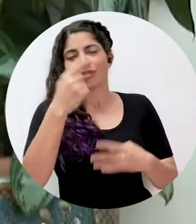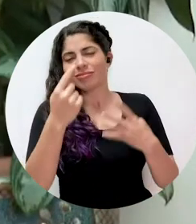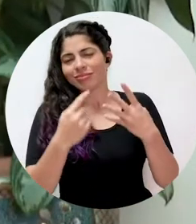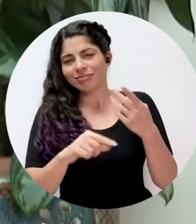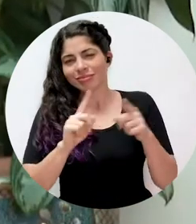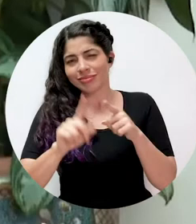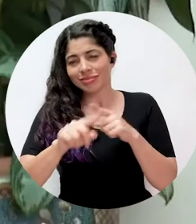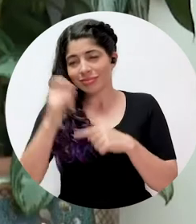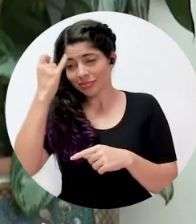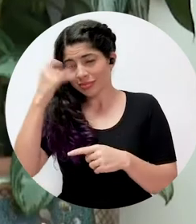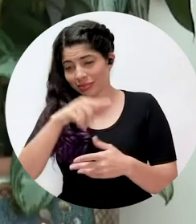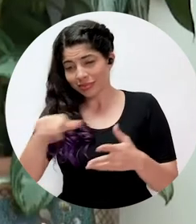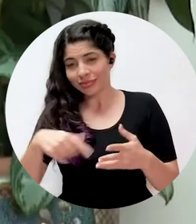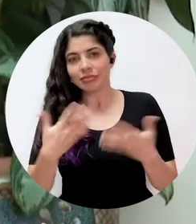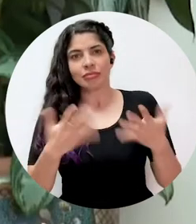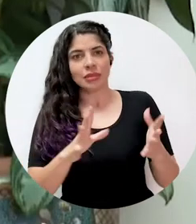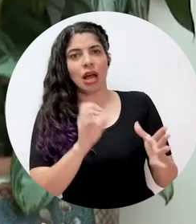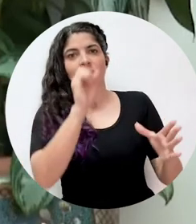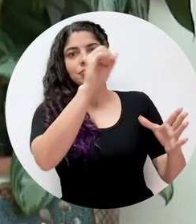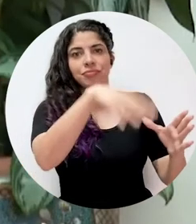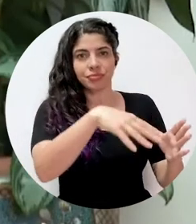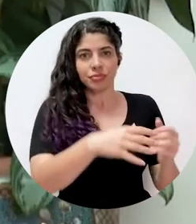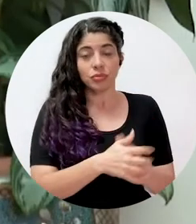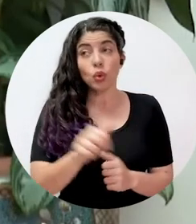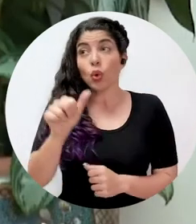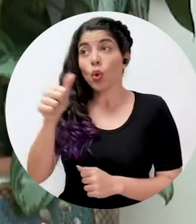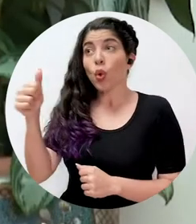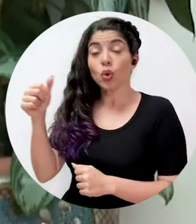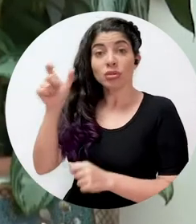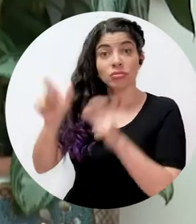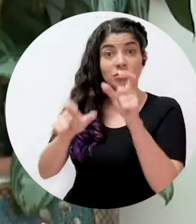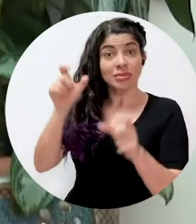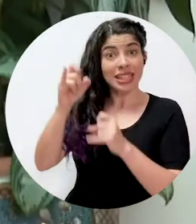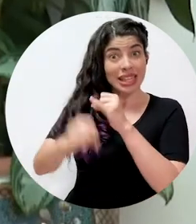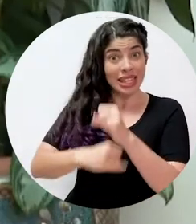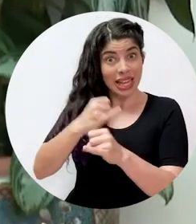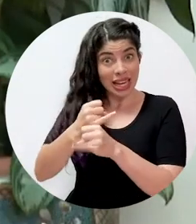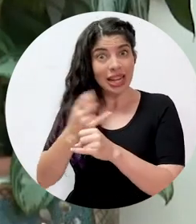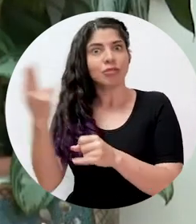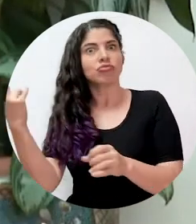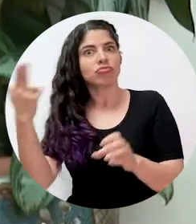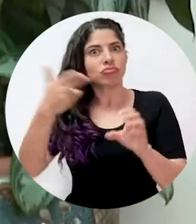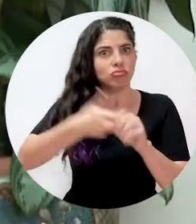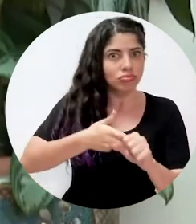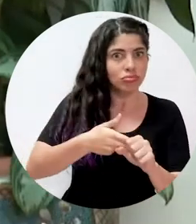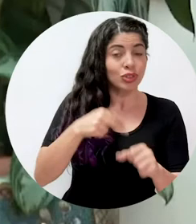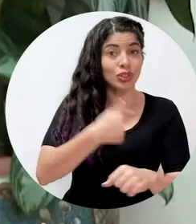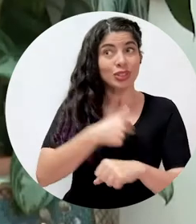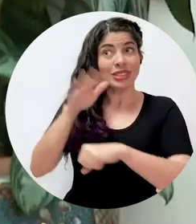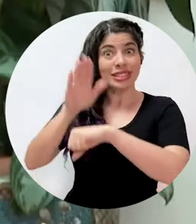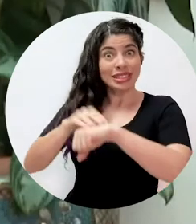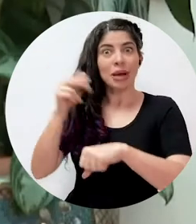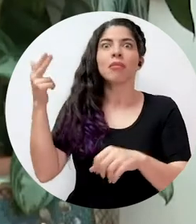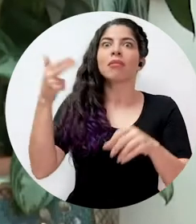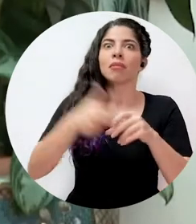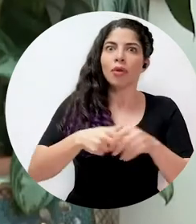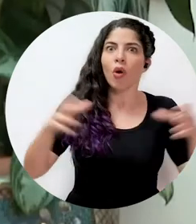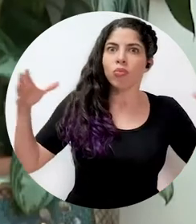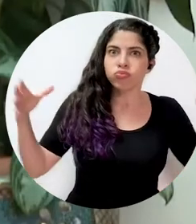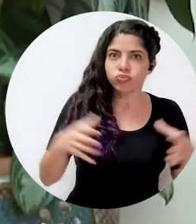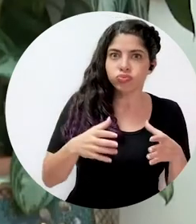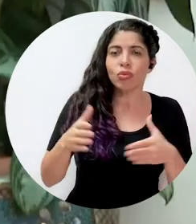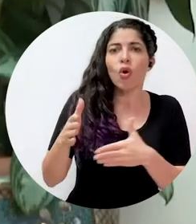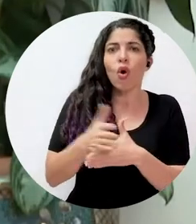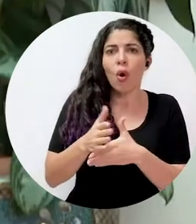concrete contributions. Other key international actors have joined our collective call,